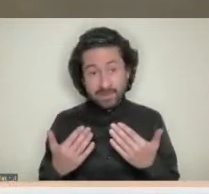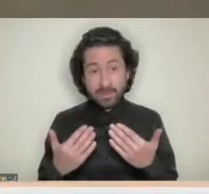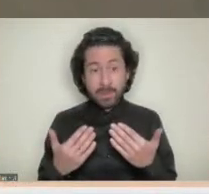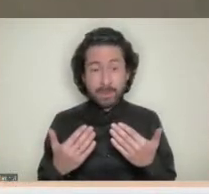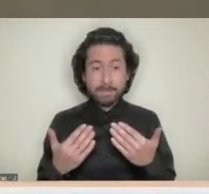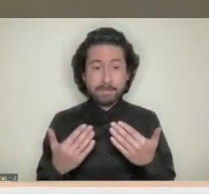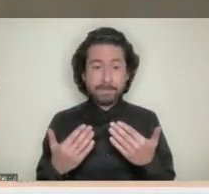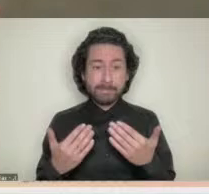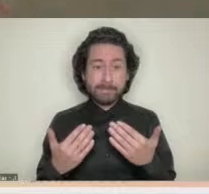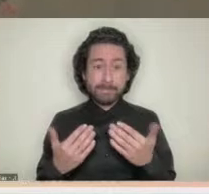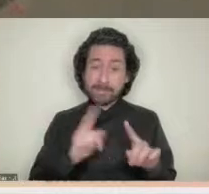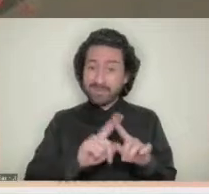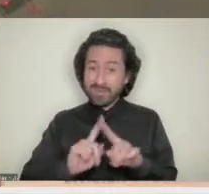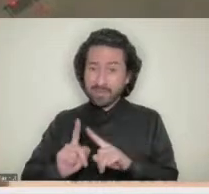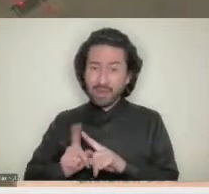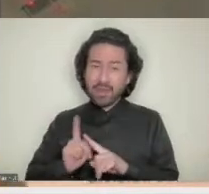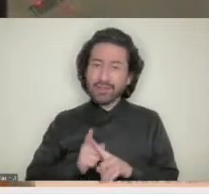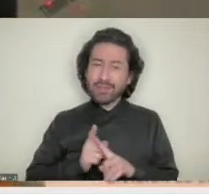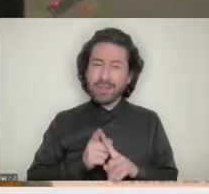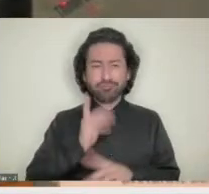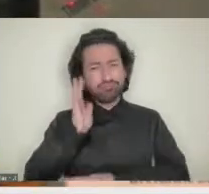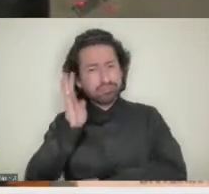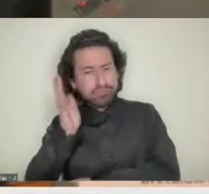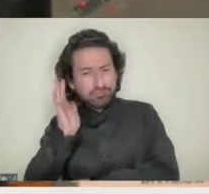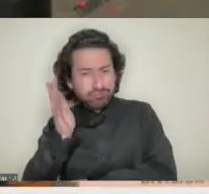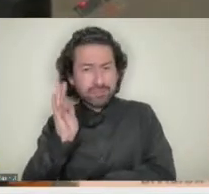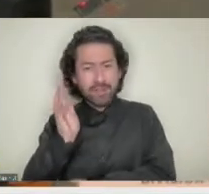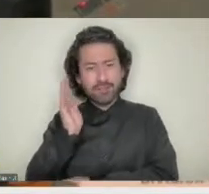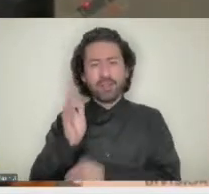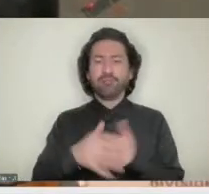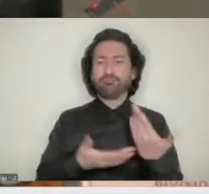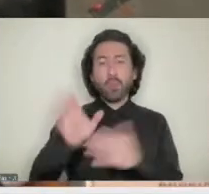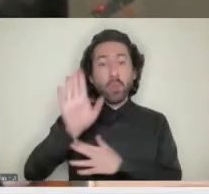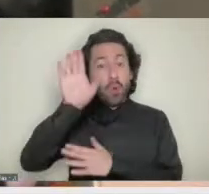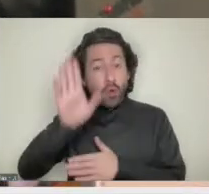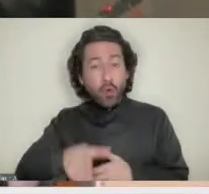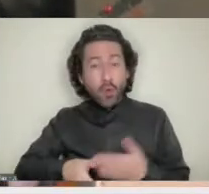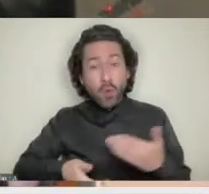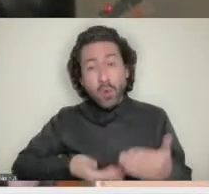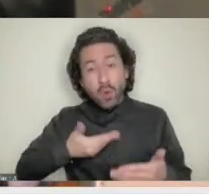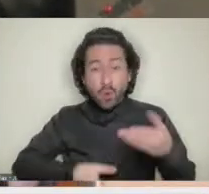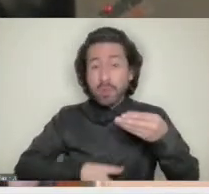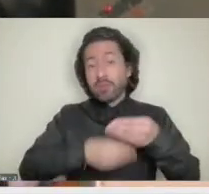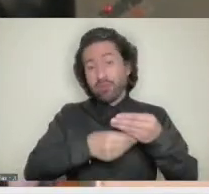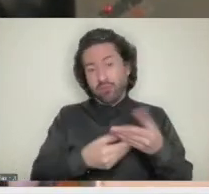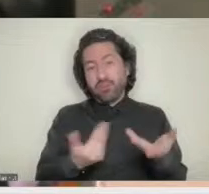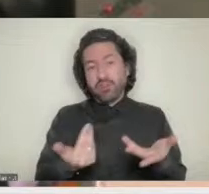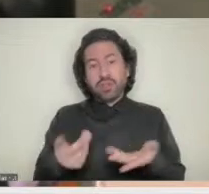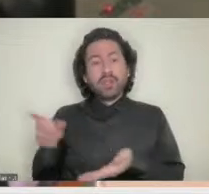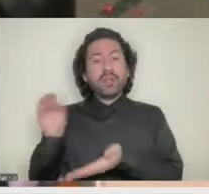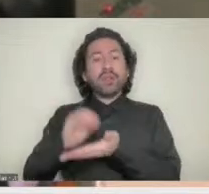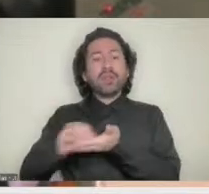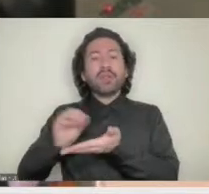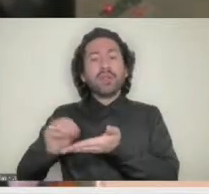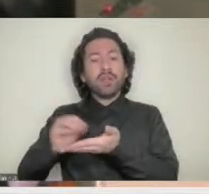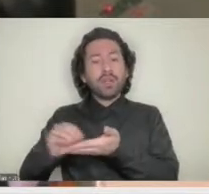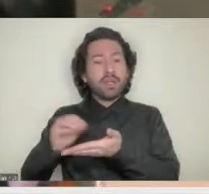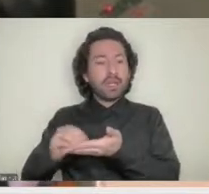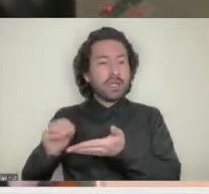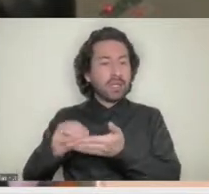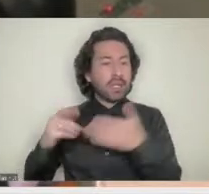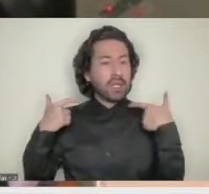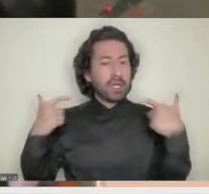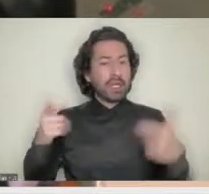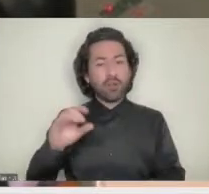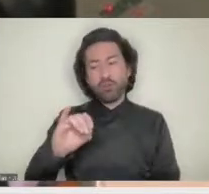Yes, thank you for all the comments and the presentation of the Secretary General